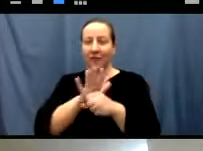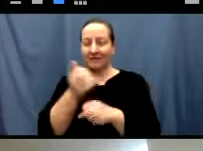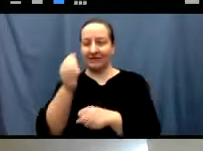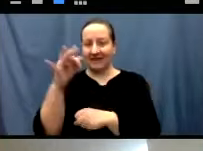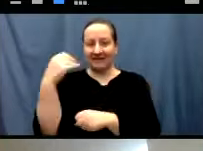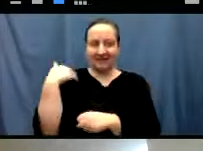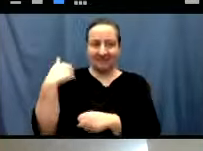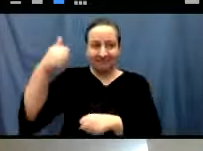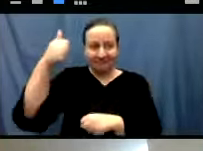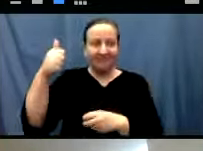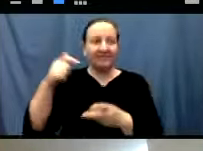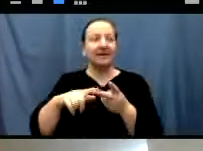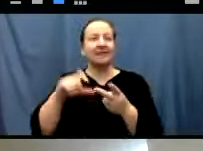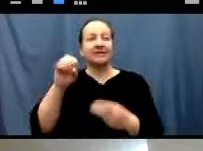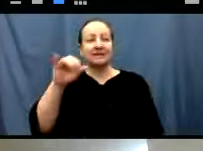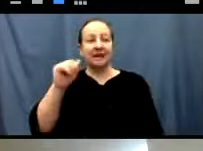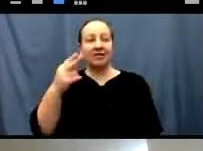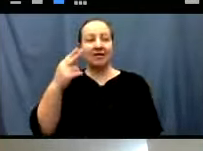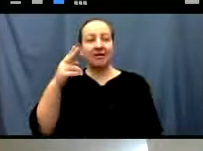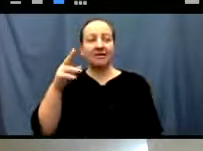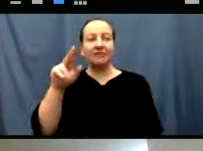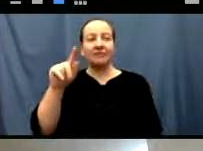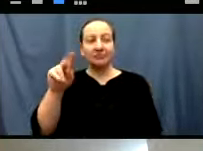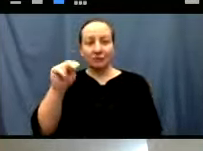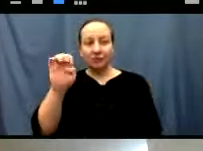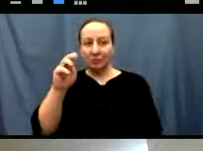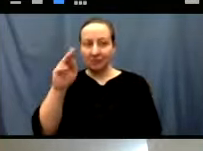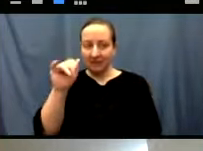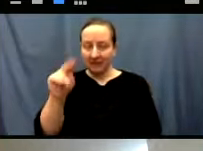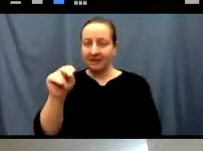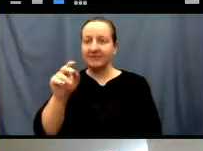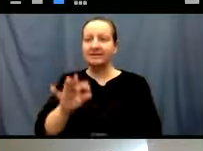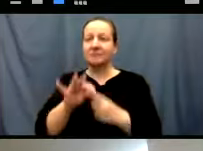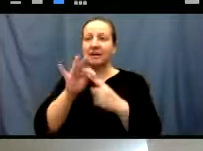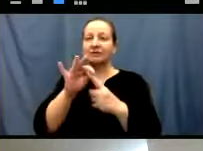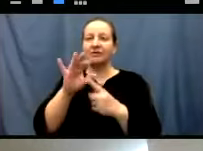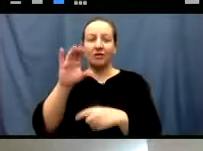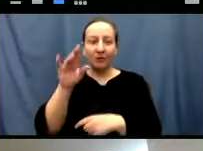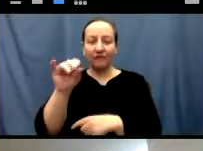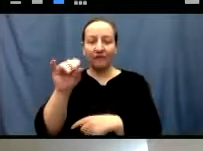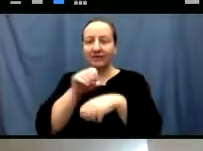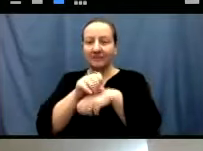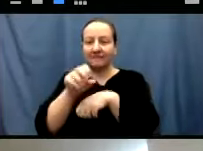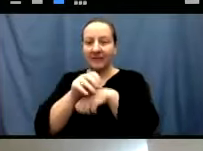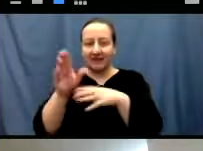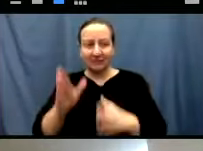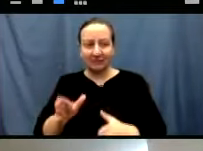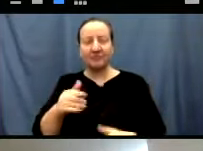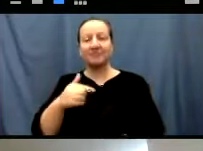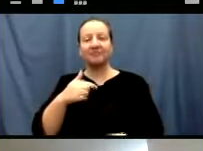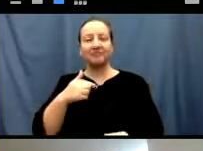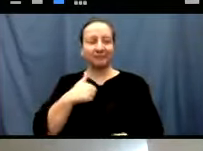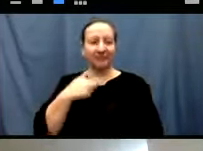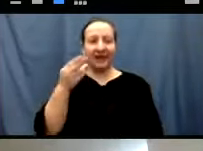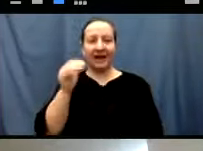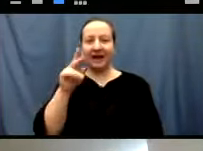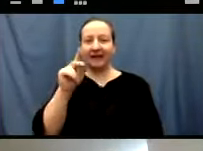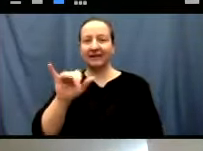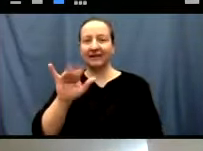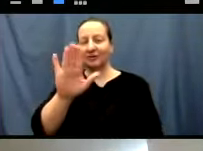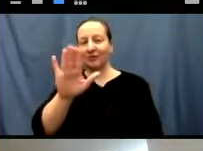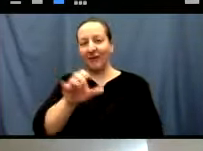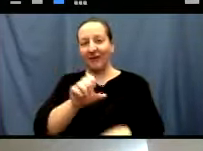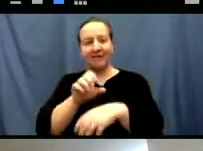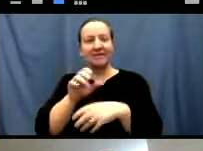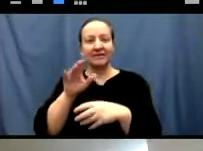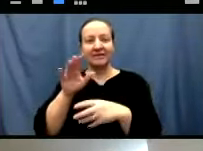COVID-19 Advisor for CDPHE. And I am Heidi Bosk, and I will be your moderator today. We also have ASL, and so if